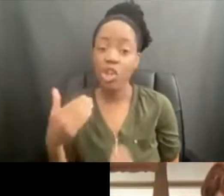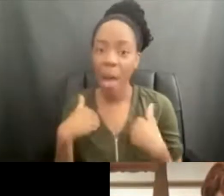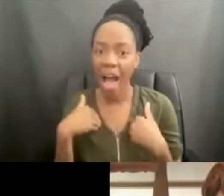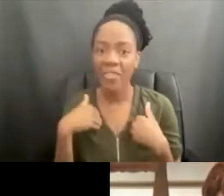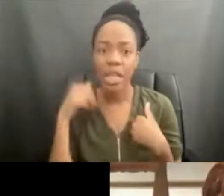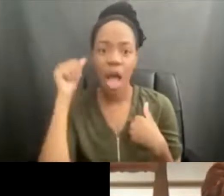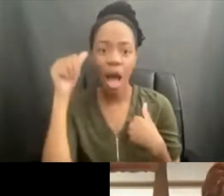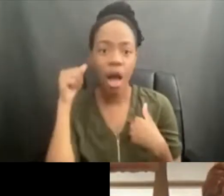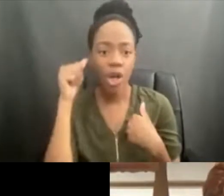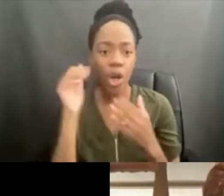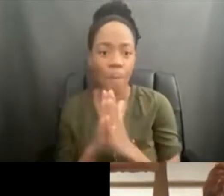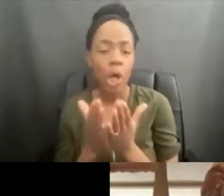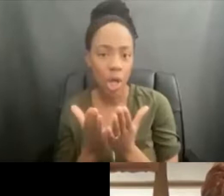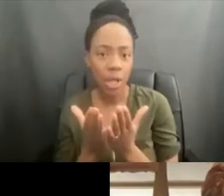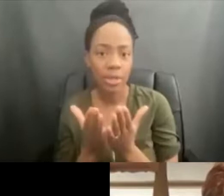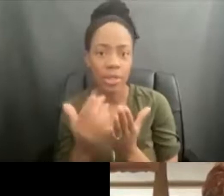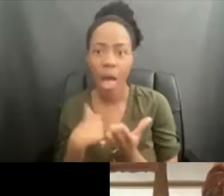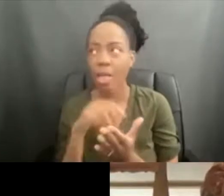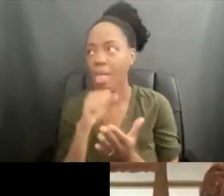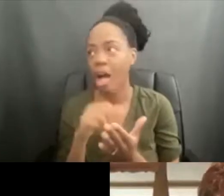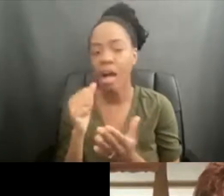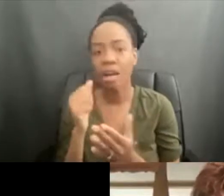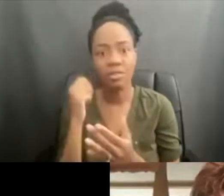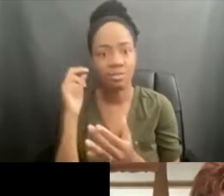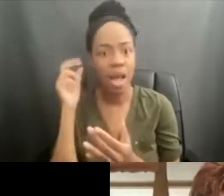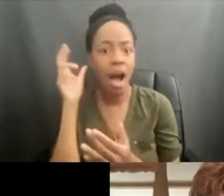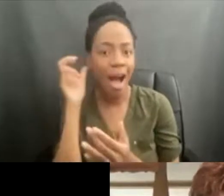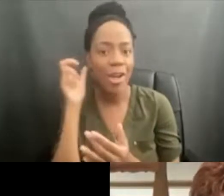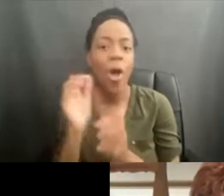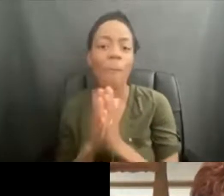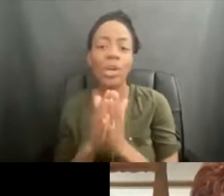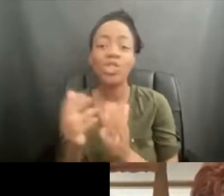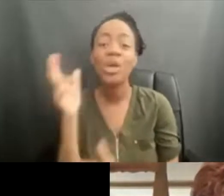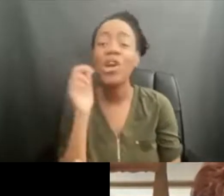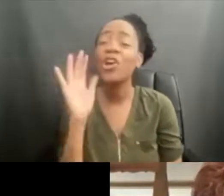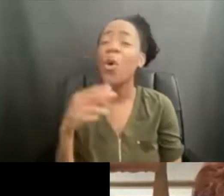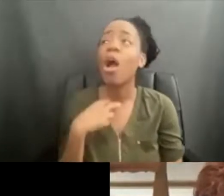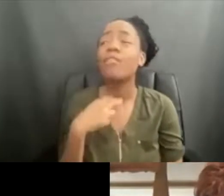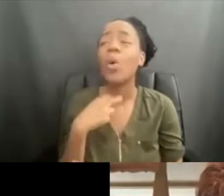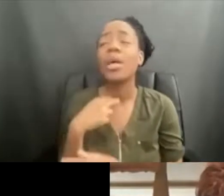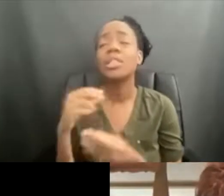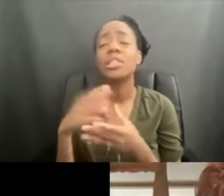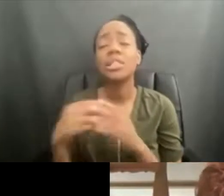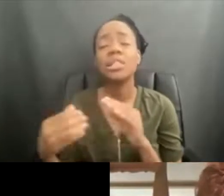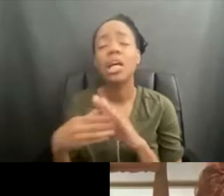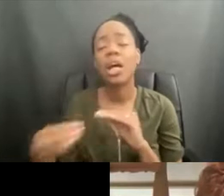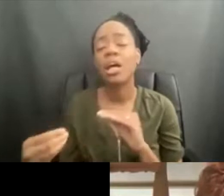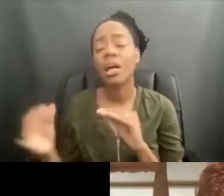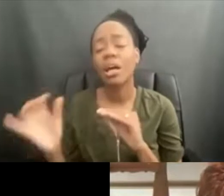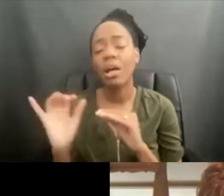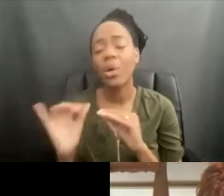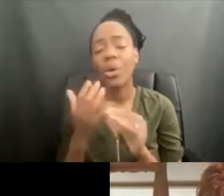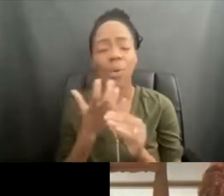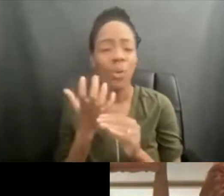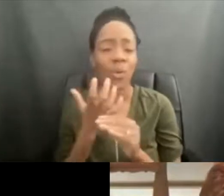because I love audiobooks. Yes. And to hear your voice tell the story is just